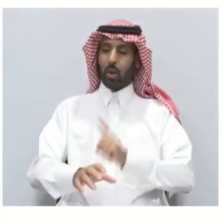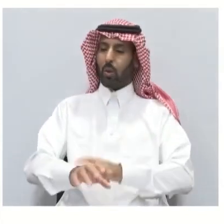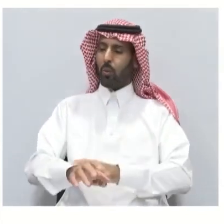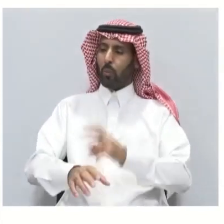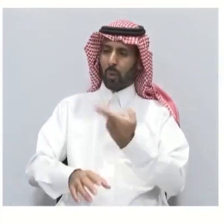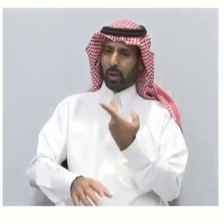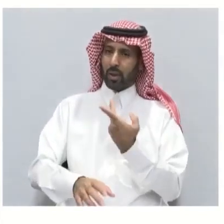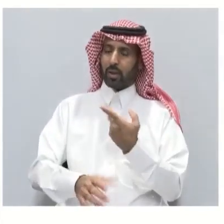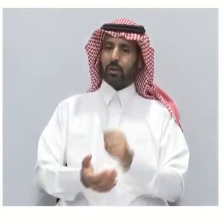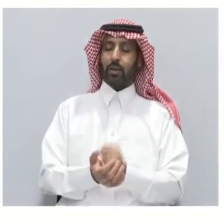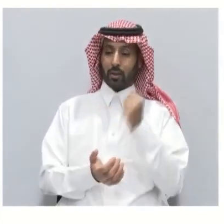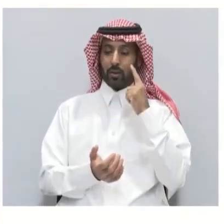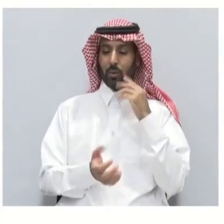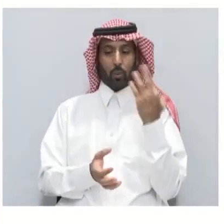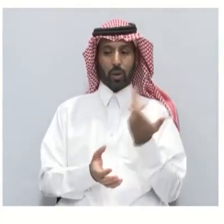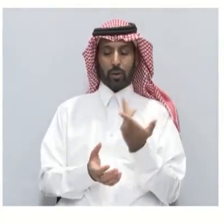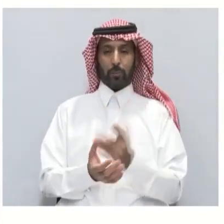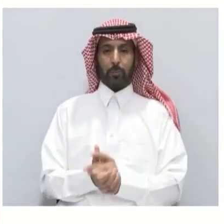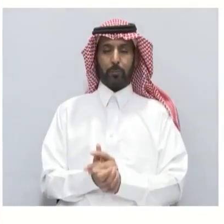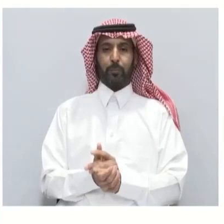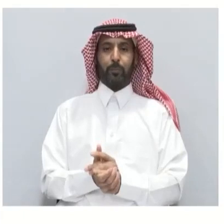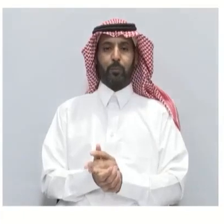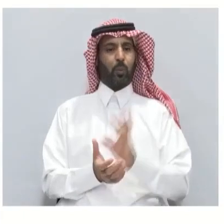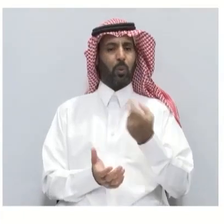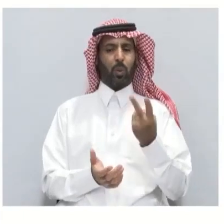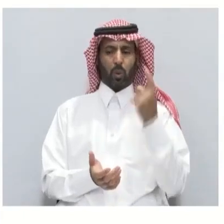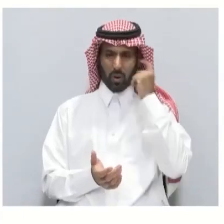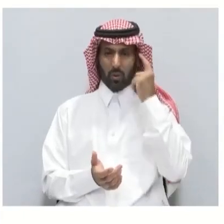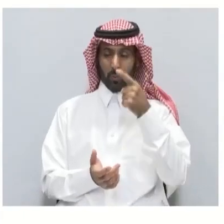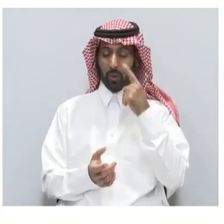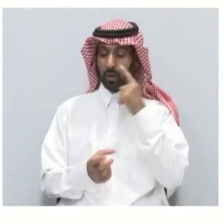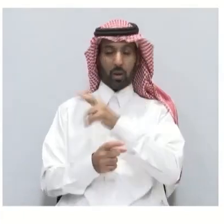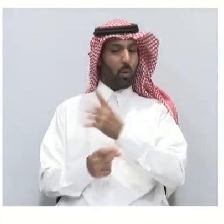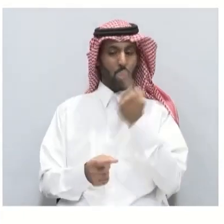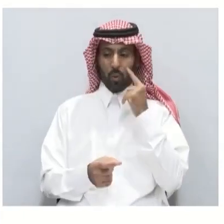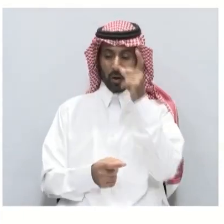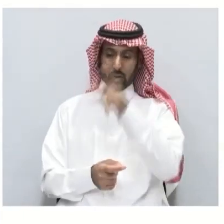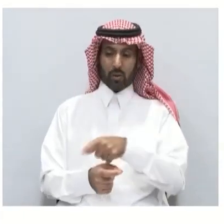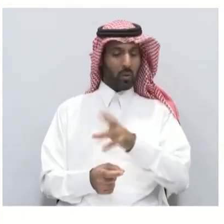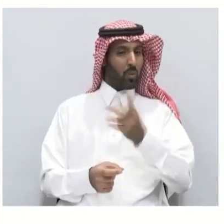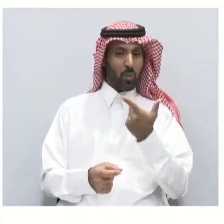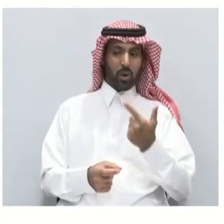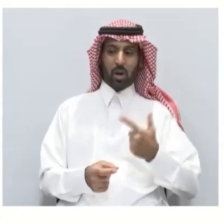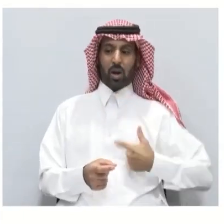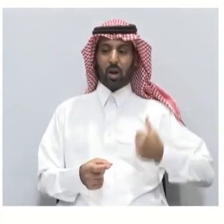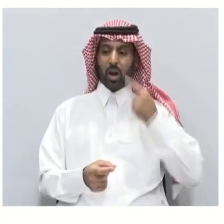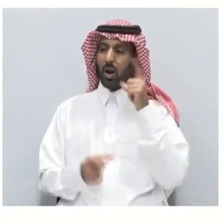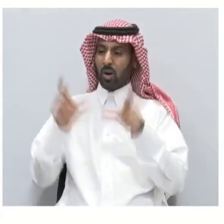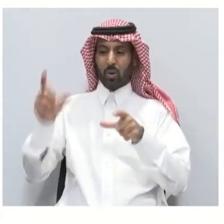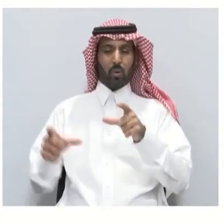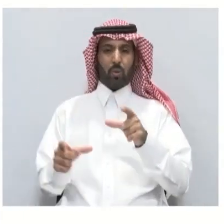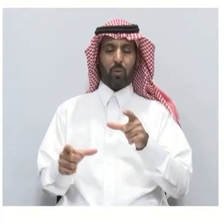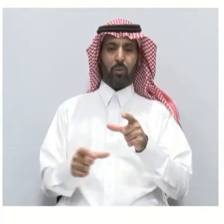about a crime, if it's a famous crime, one or two famous crimes, who was involved? Who are the parts of